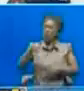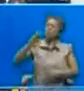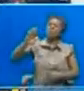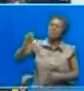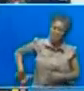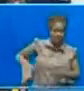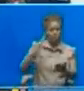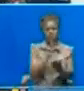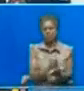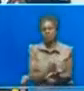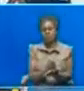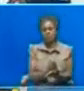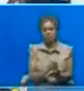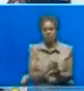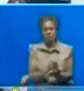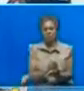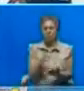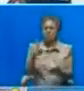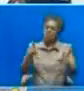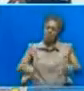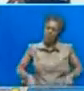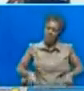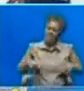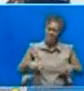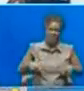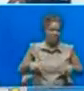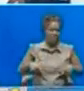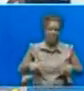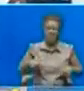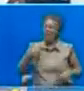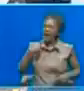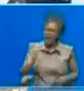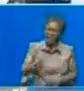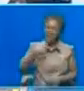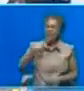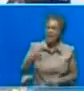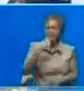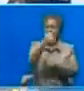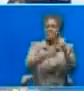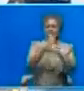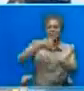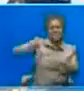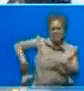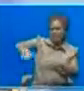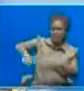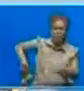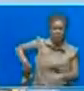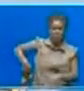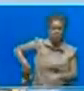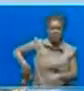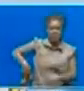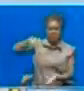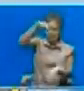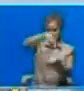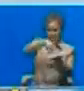umechelewa. You are living hundreds and hundreds of years. Nyuma.